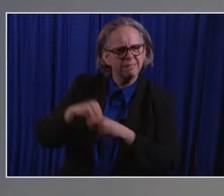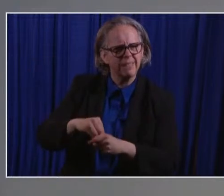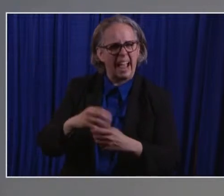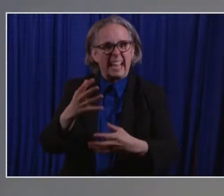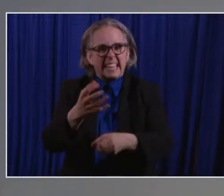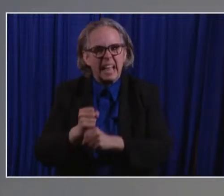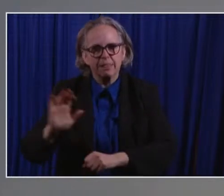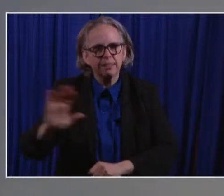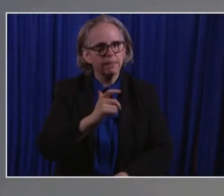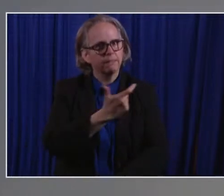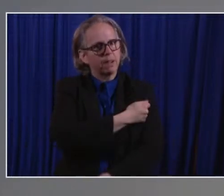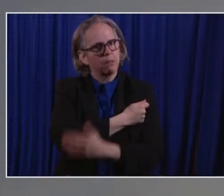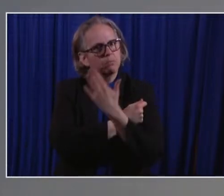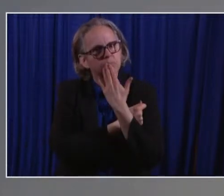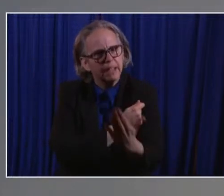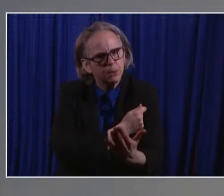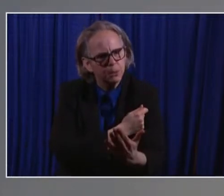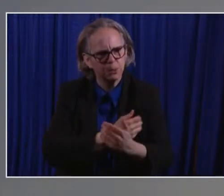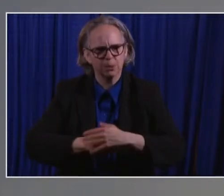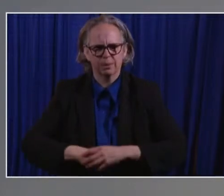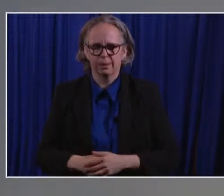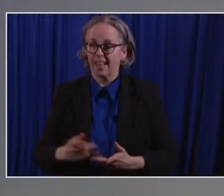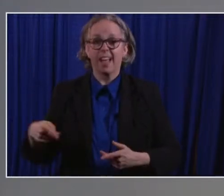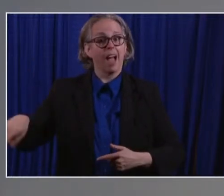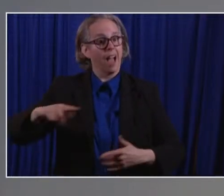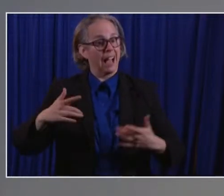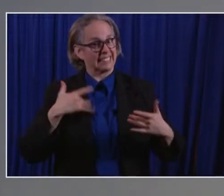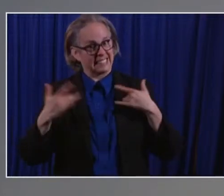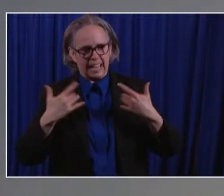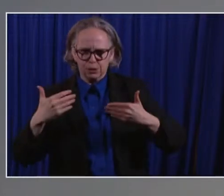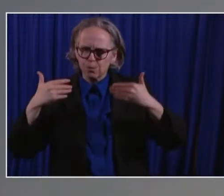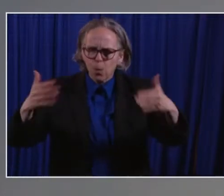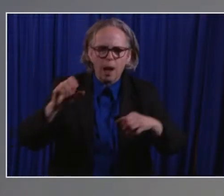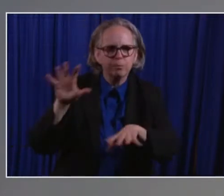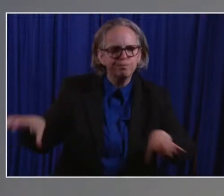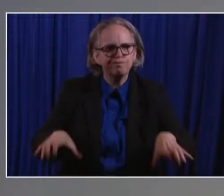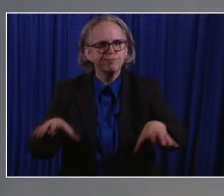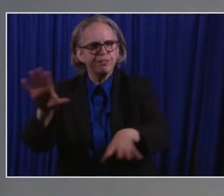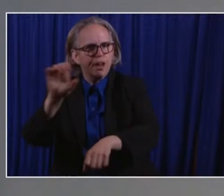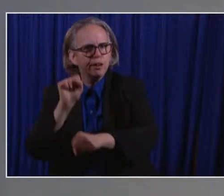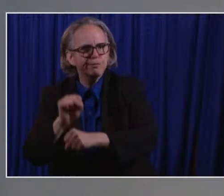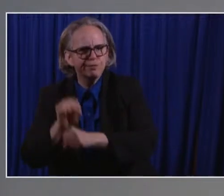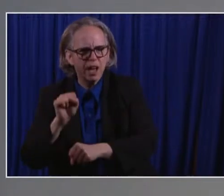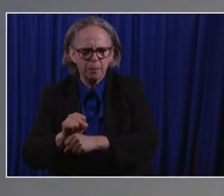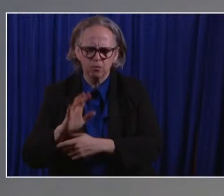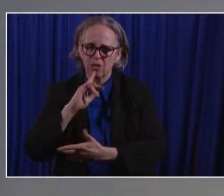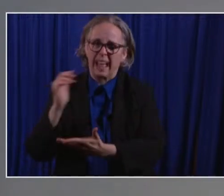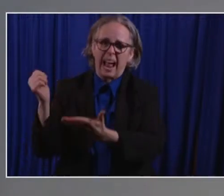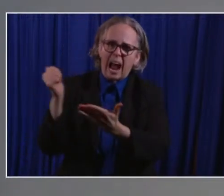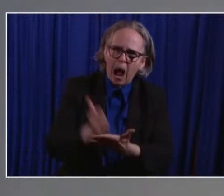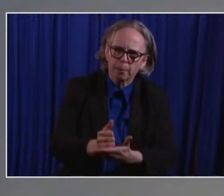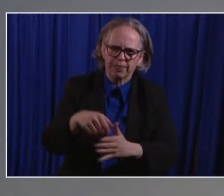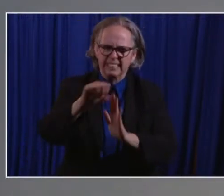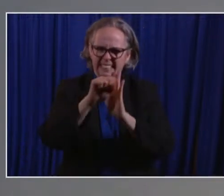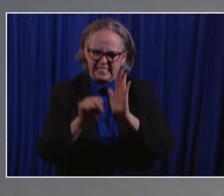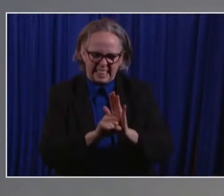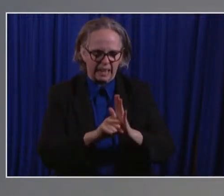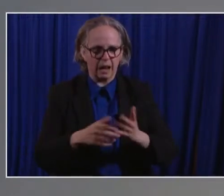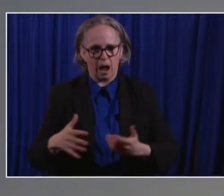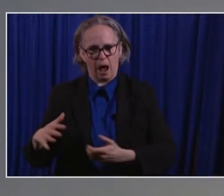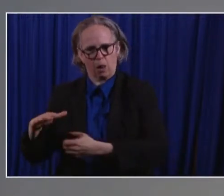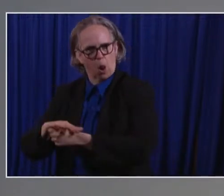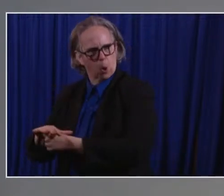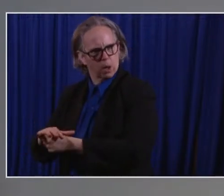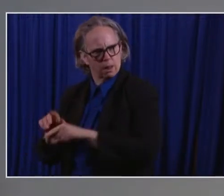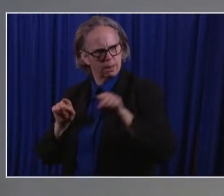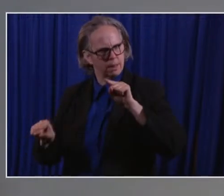been a lot of enthusiasm with EMS helping out with the state and local clinics. Certainly, I'd love to have everybody come